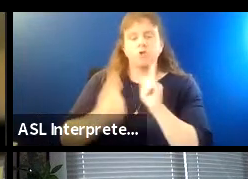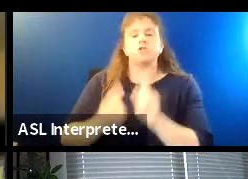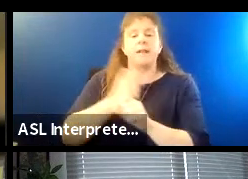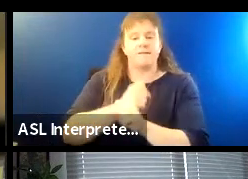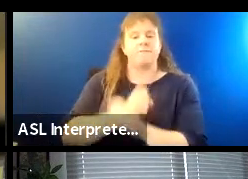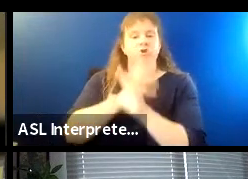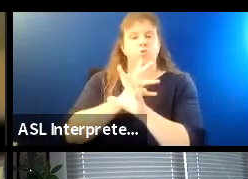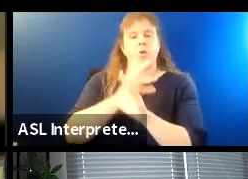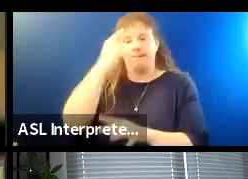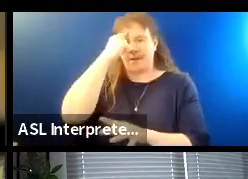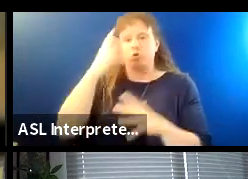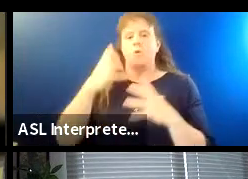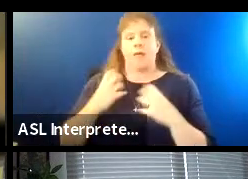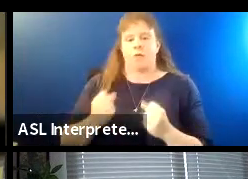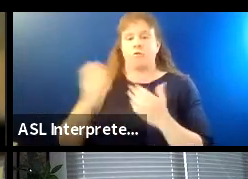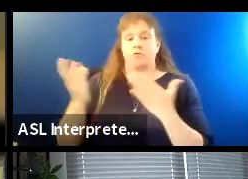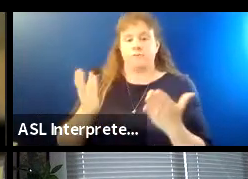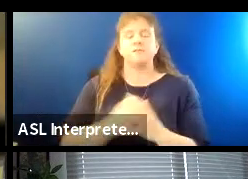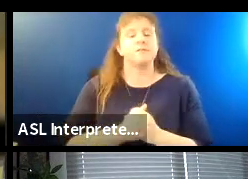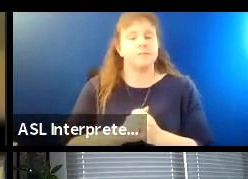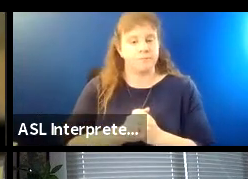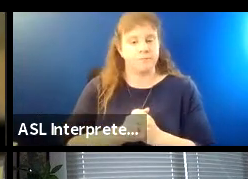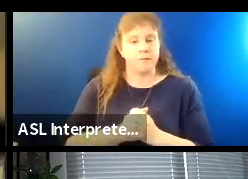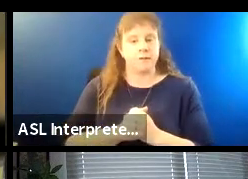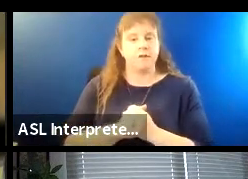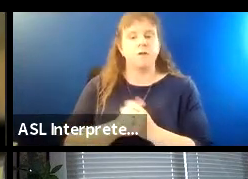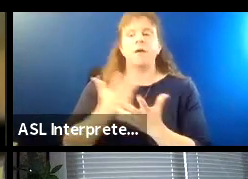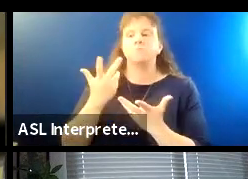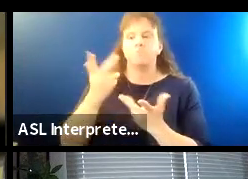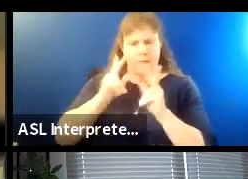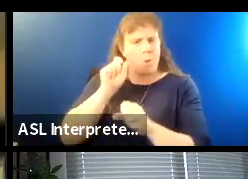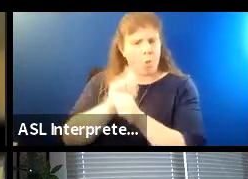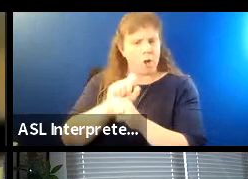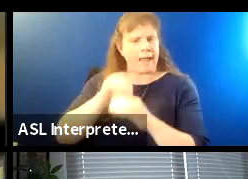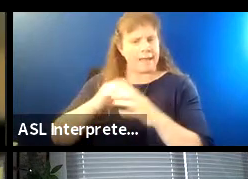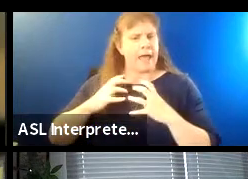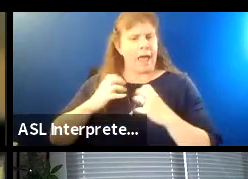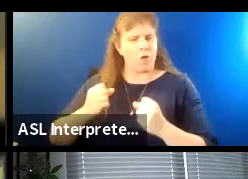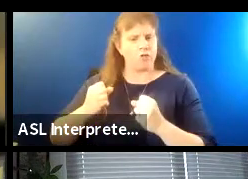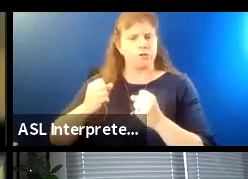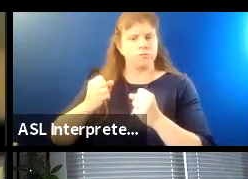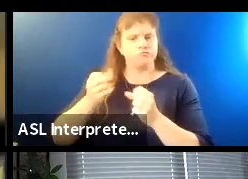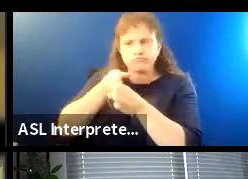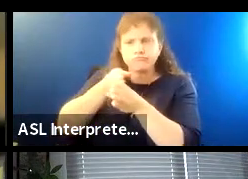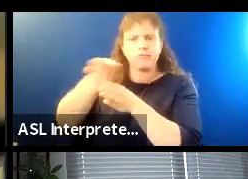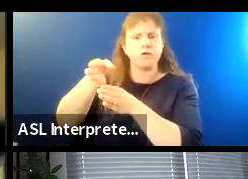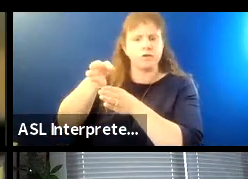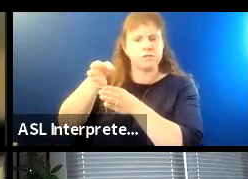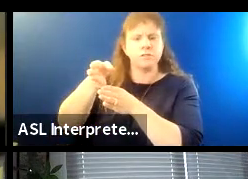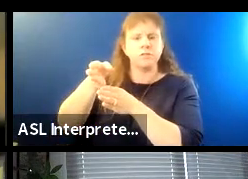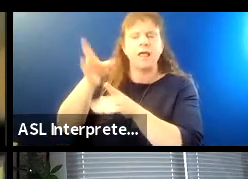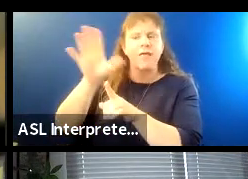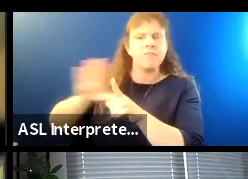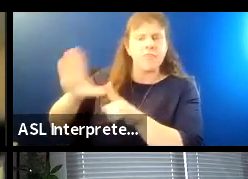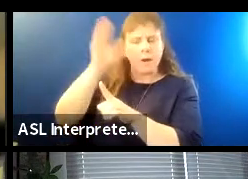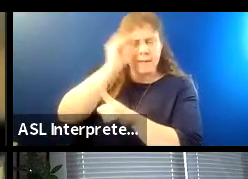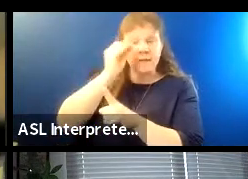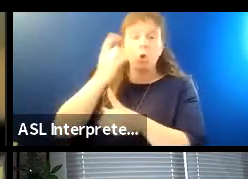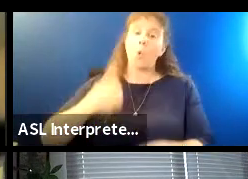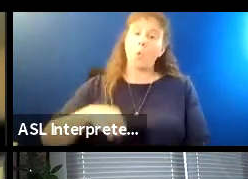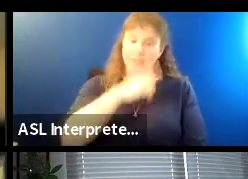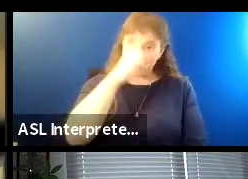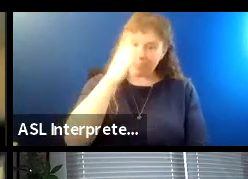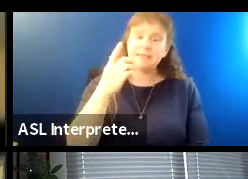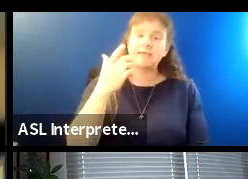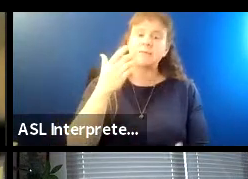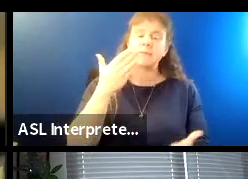will echo something that our colleagues in the health sector indicated, that we think that it would be helpful to think about creating work groups by